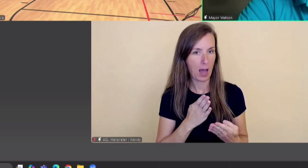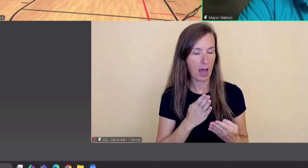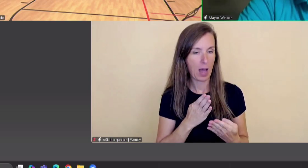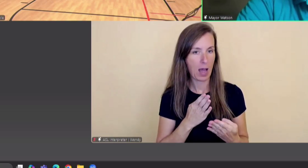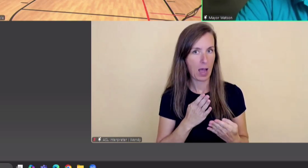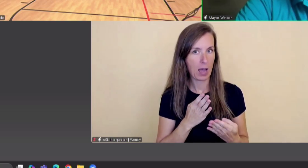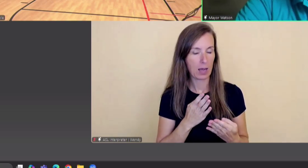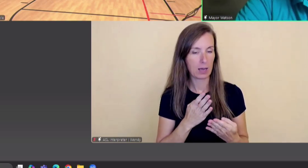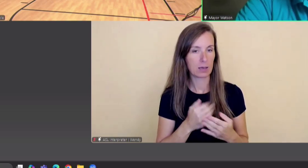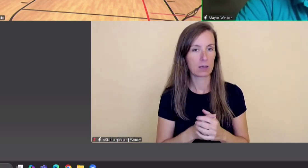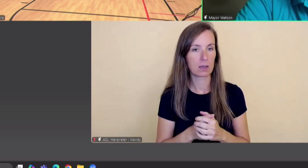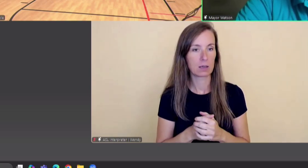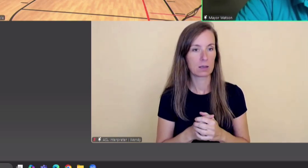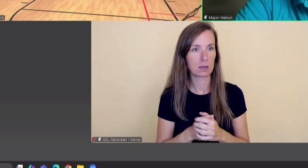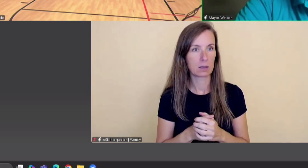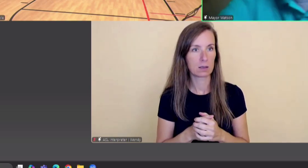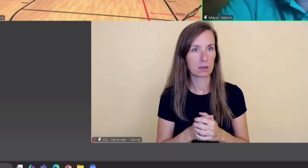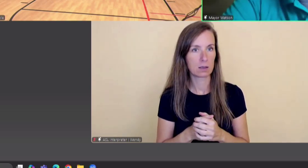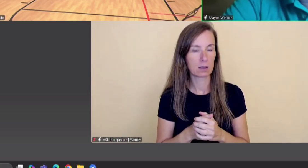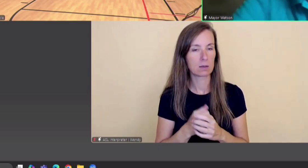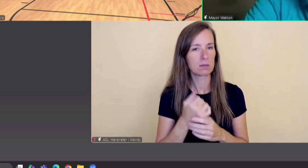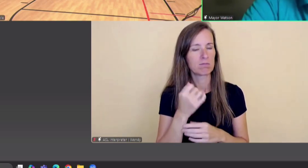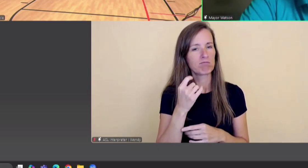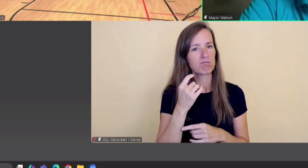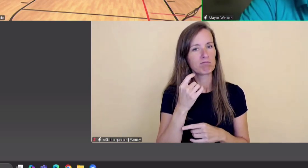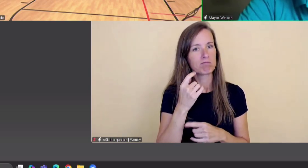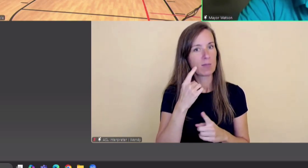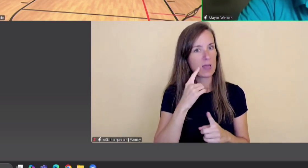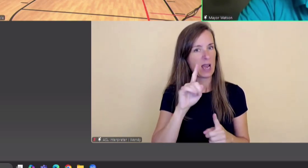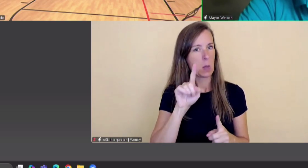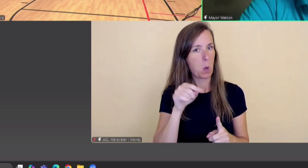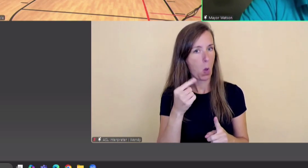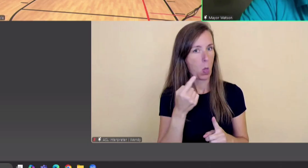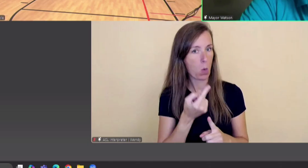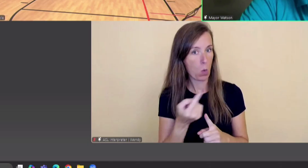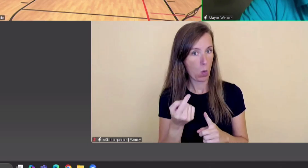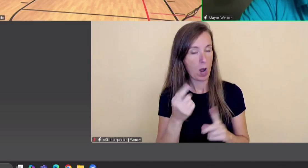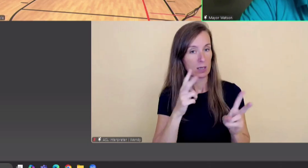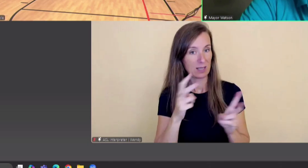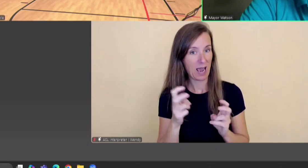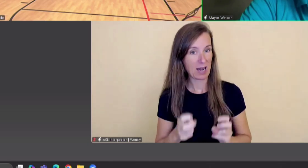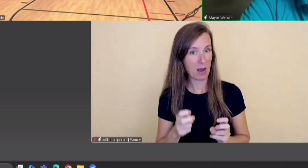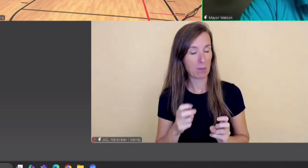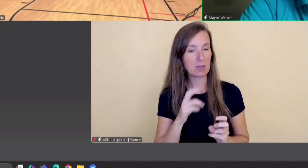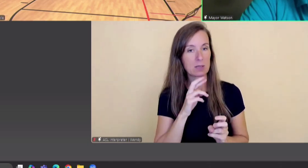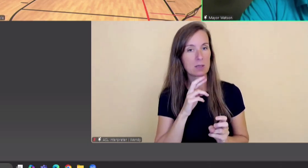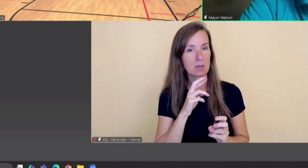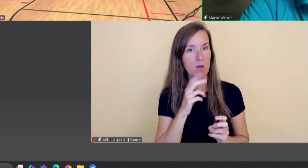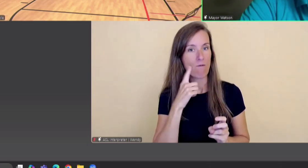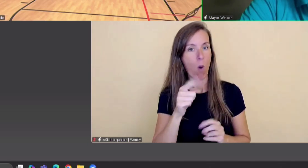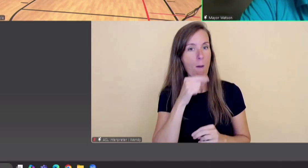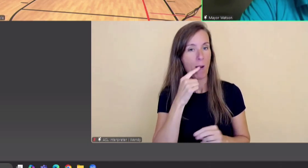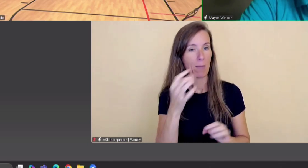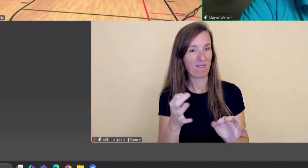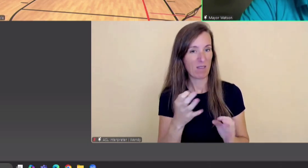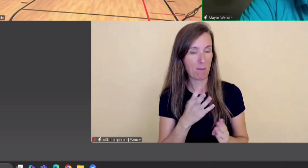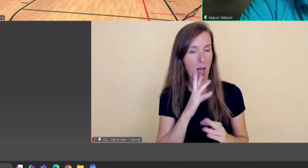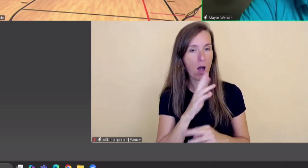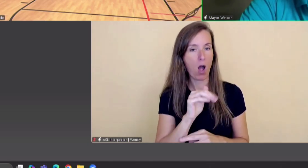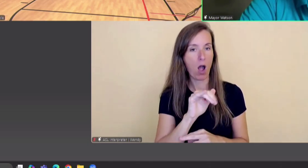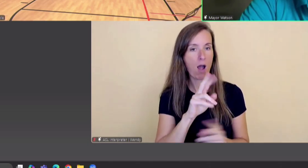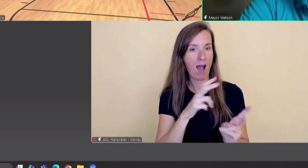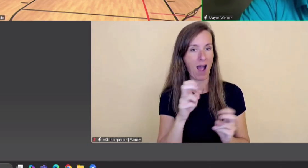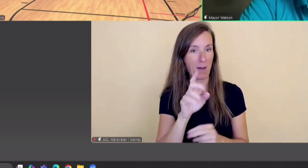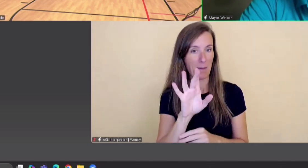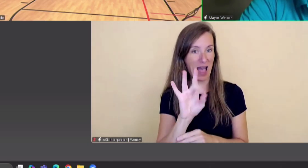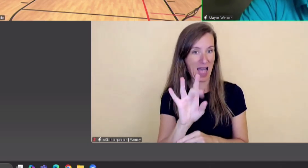items that we might have public input for are item 8, the election supervisor resolution, and